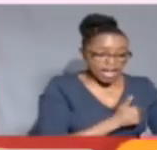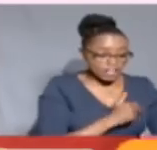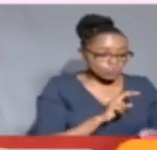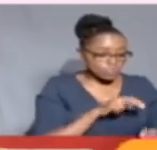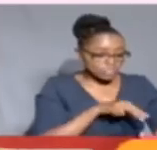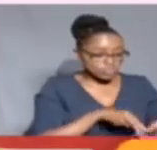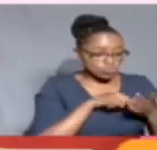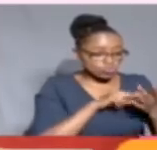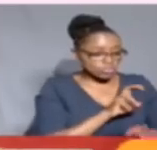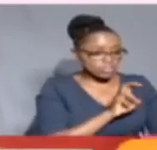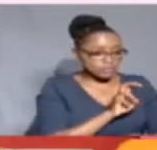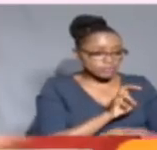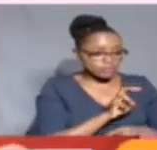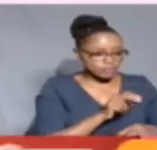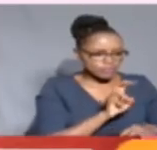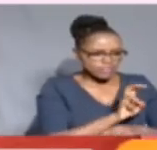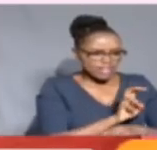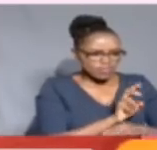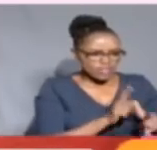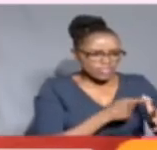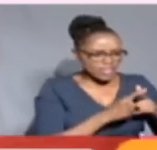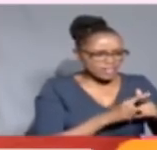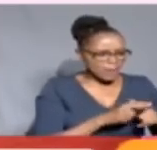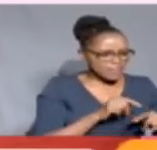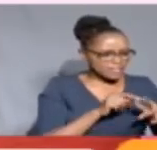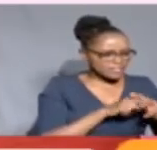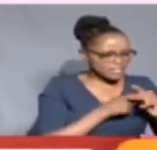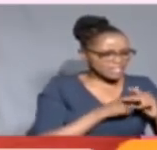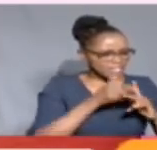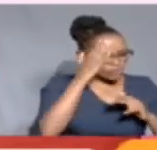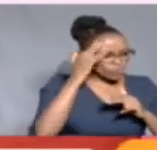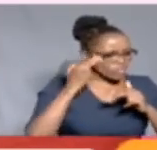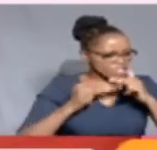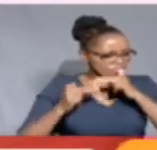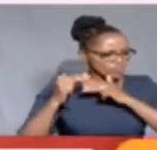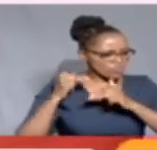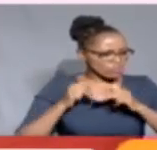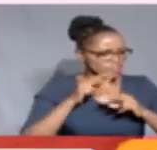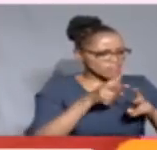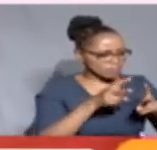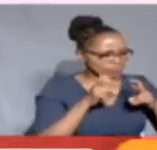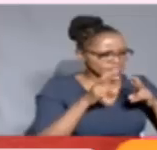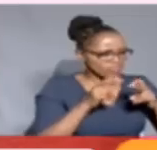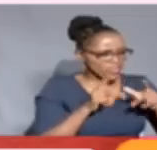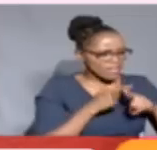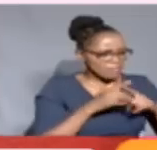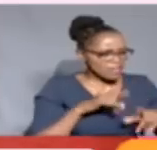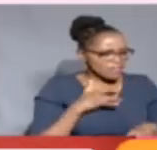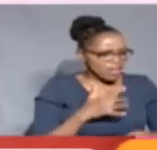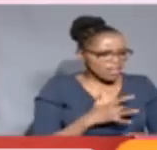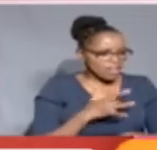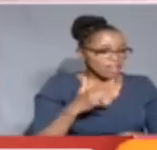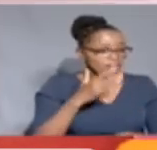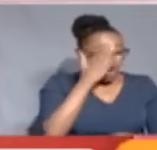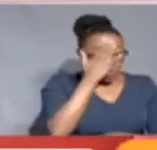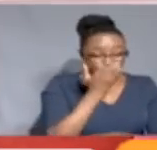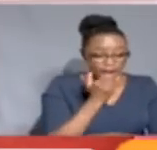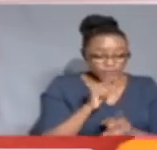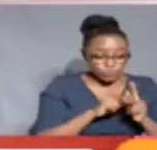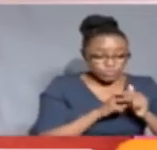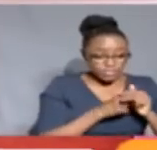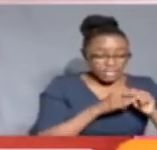aside and I started getting to know about his story. And I was so touched, because you begin to